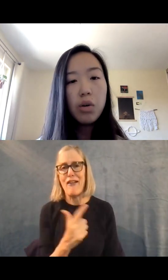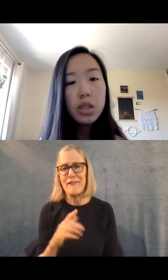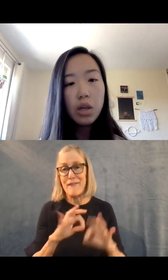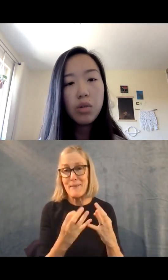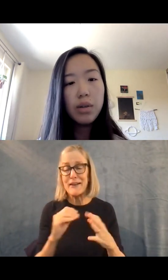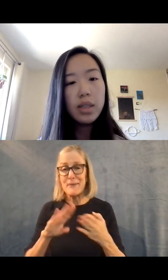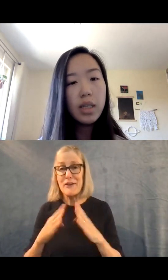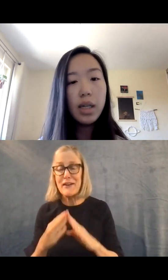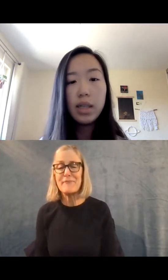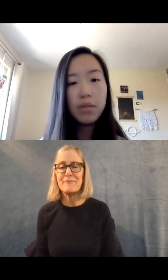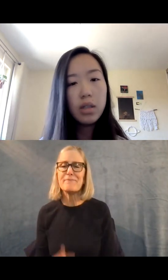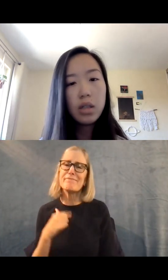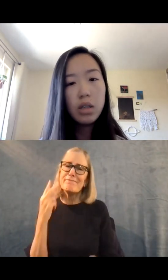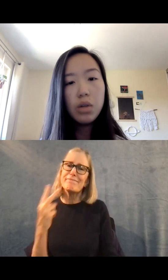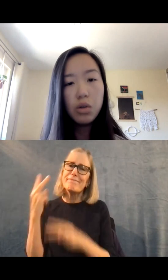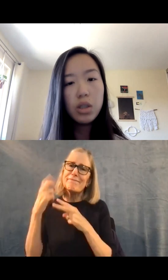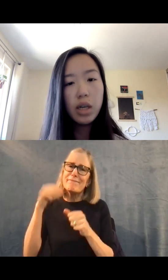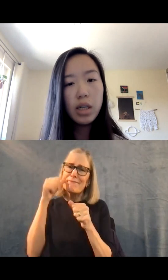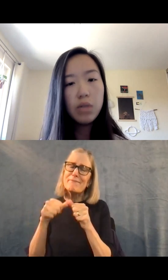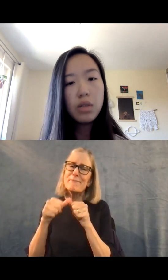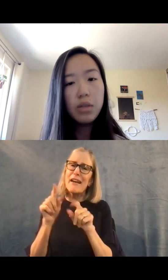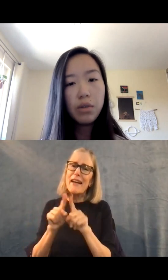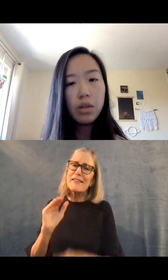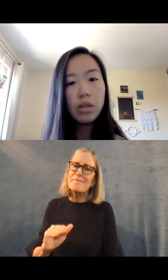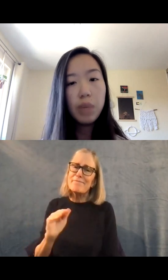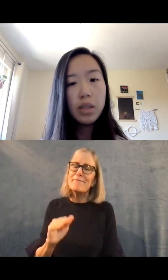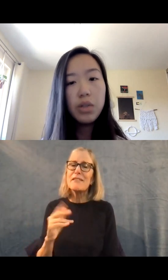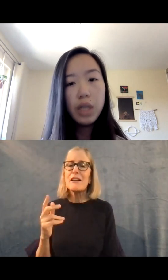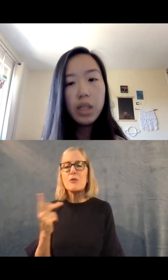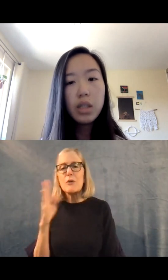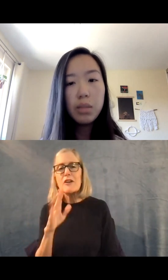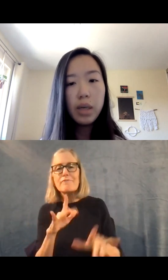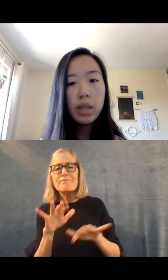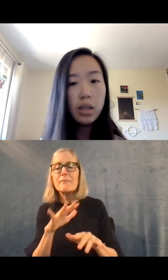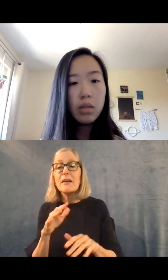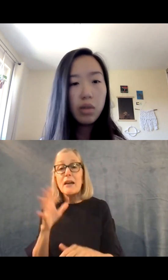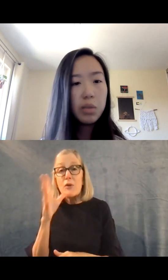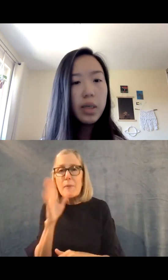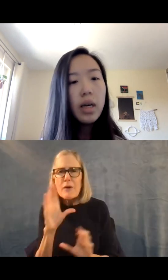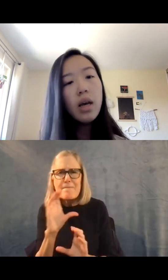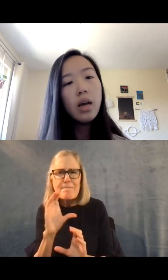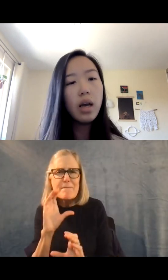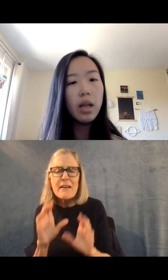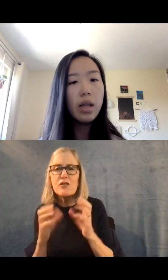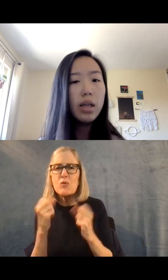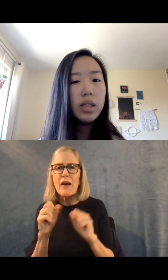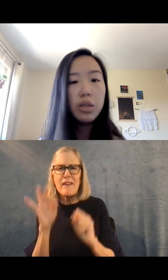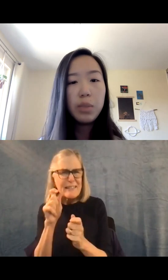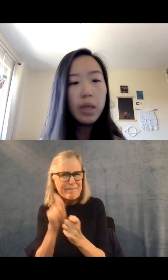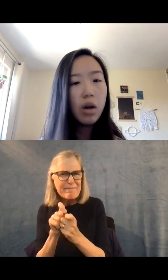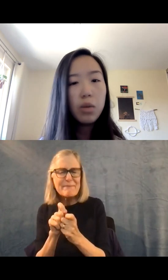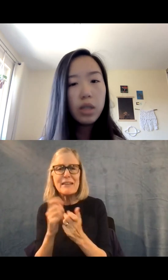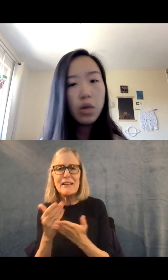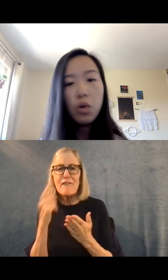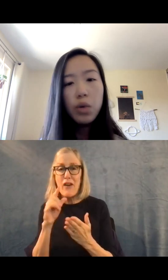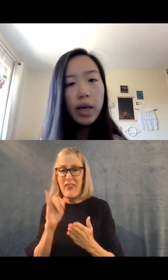she would always go around the city, like San Francisco, Oakland, Chinatown, looking for the best ingredients to make this recipe. And then she would